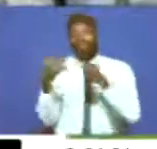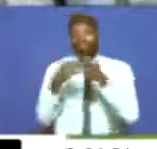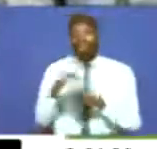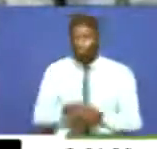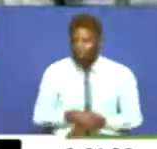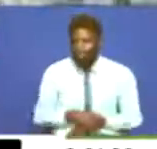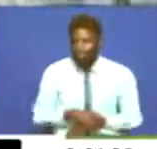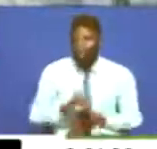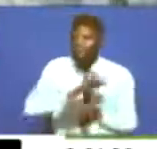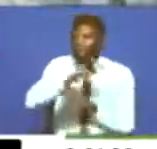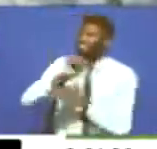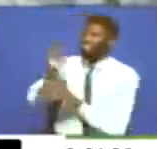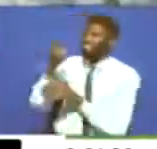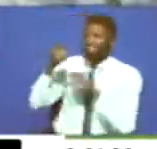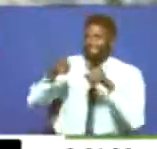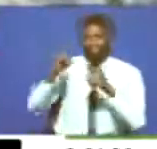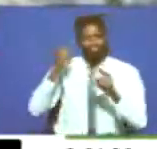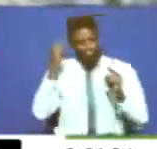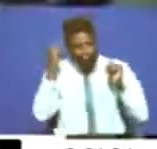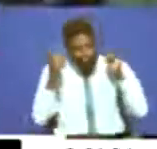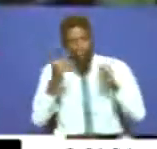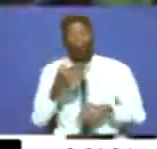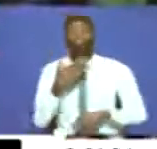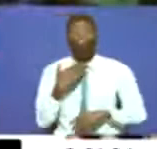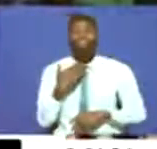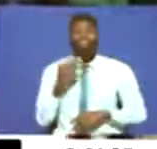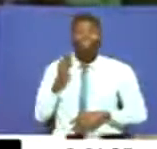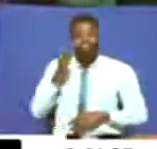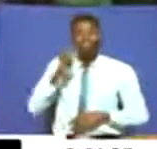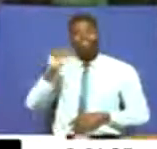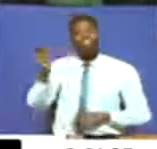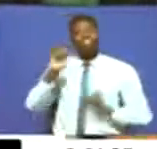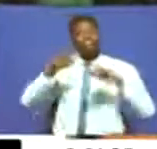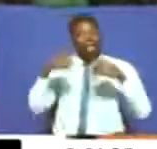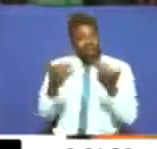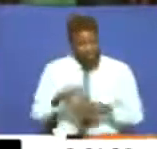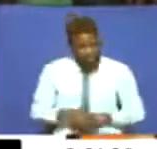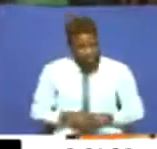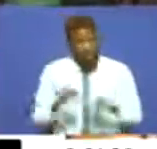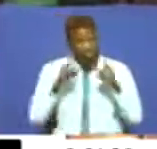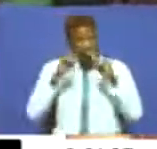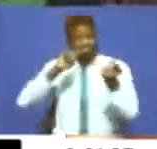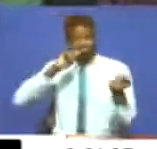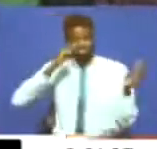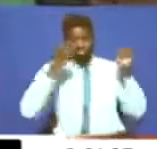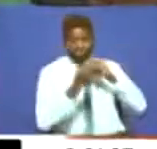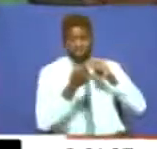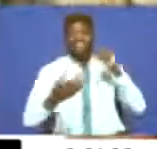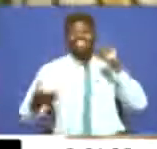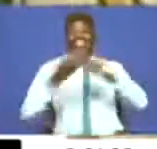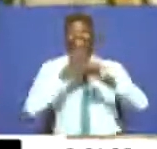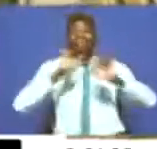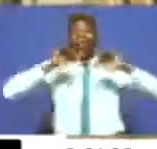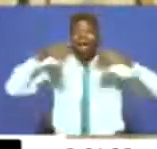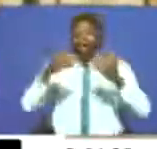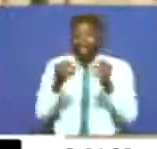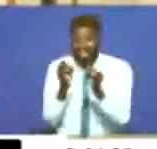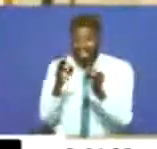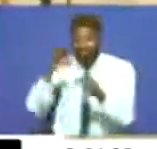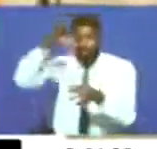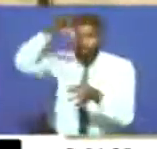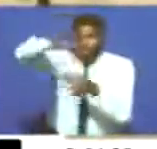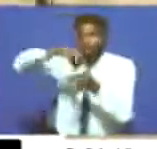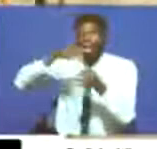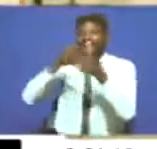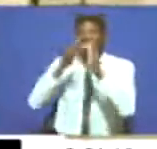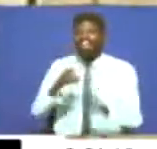on the Kenya they would like to live in, Muturi said change will only be achieved if they elect leaders of integrity. Muturi